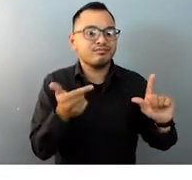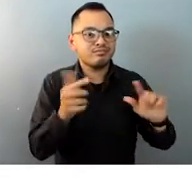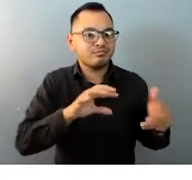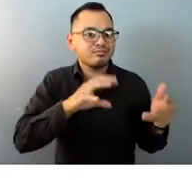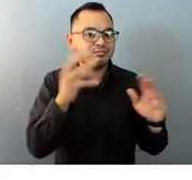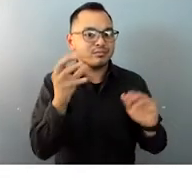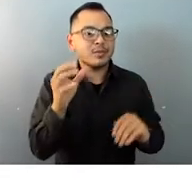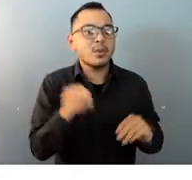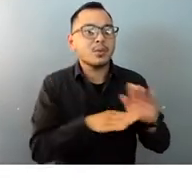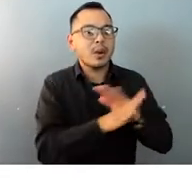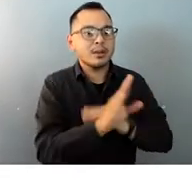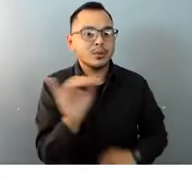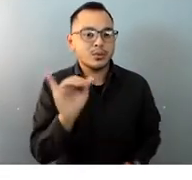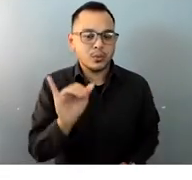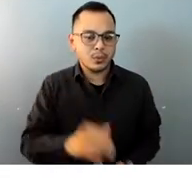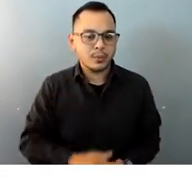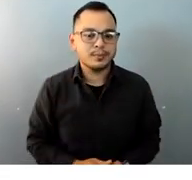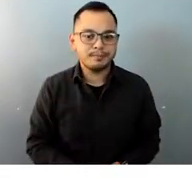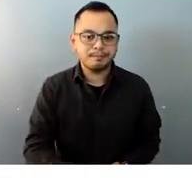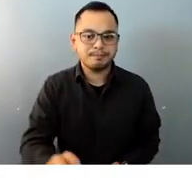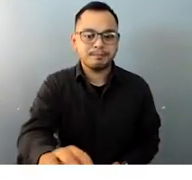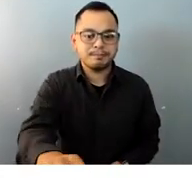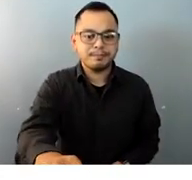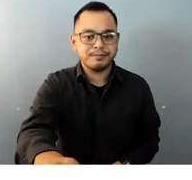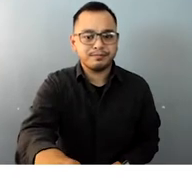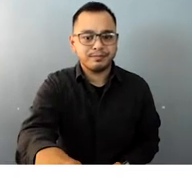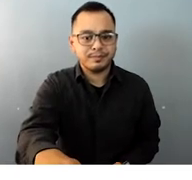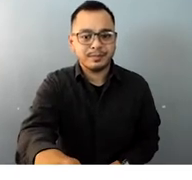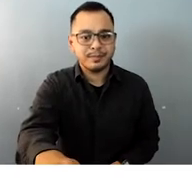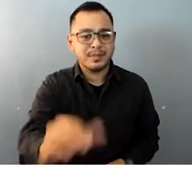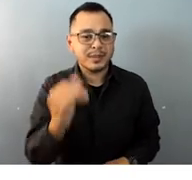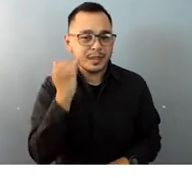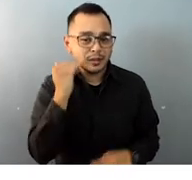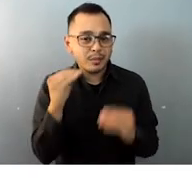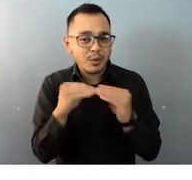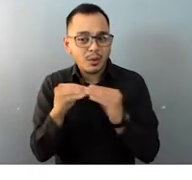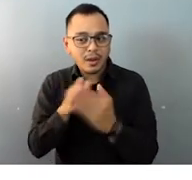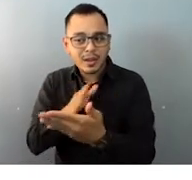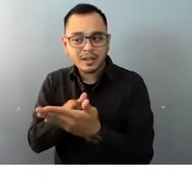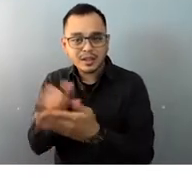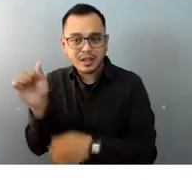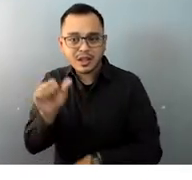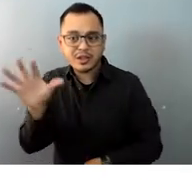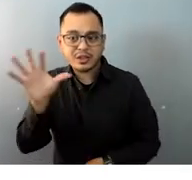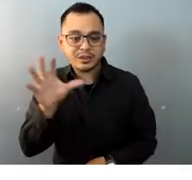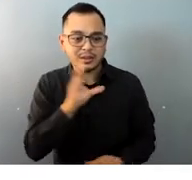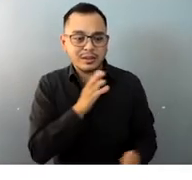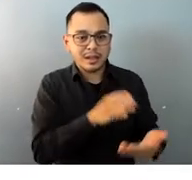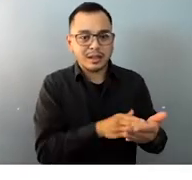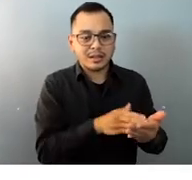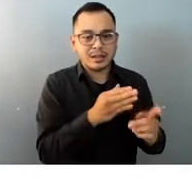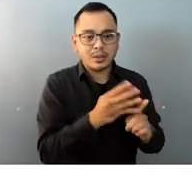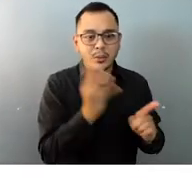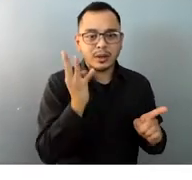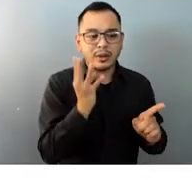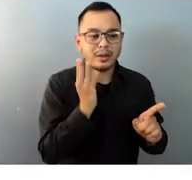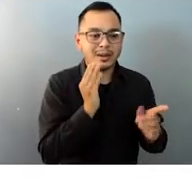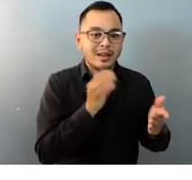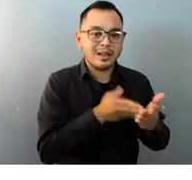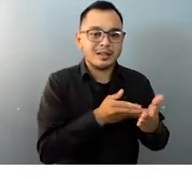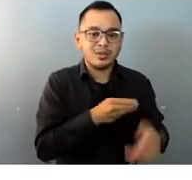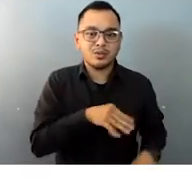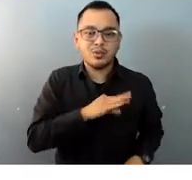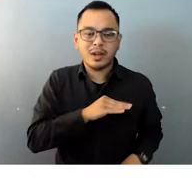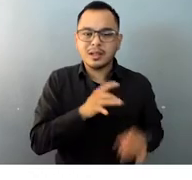anti-LGBTQ incidents rising. So if we have more anti-Asian hate, then we have more